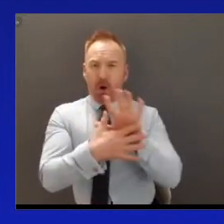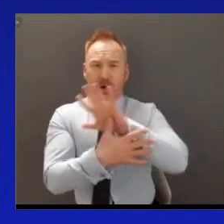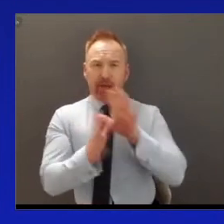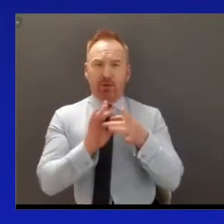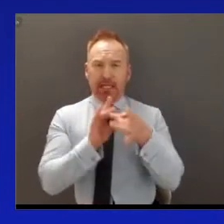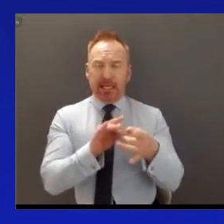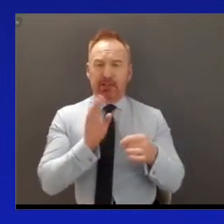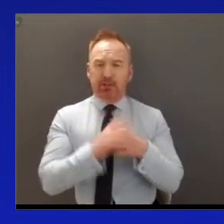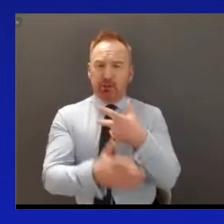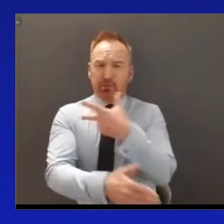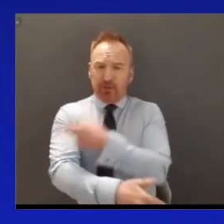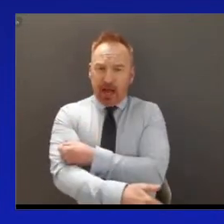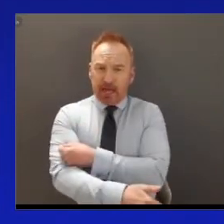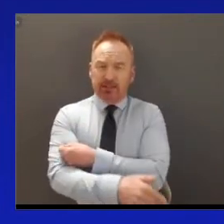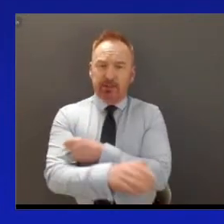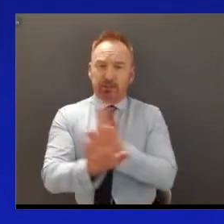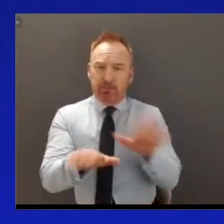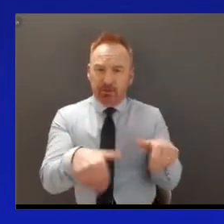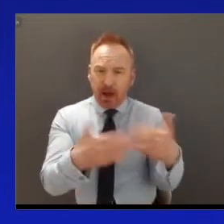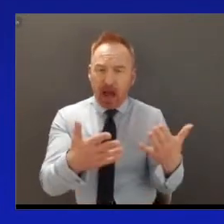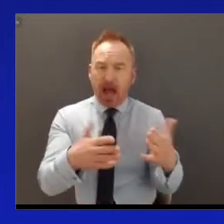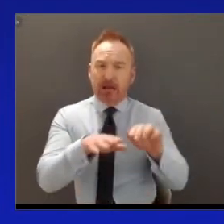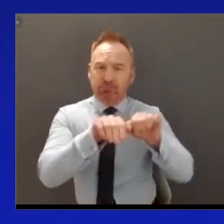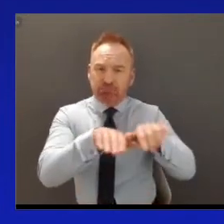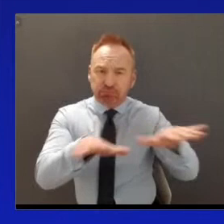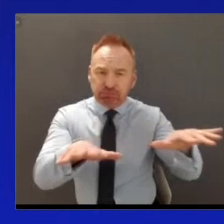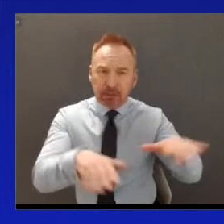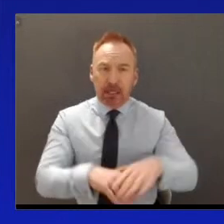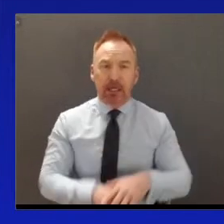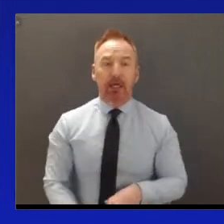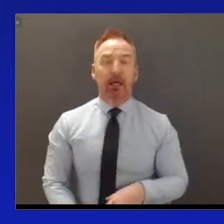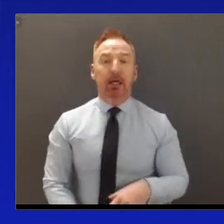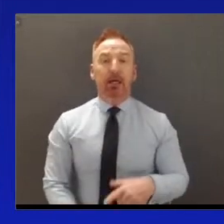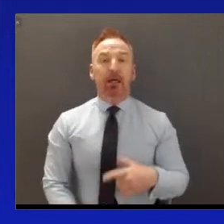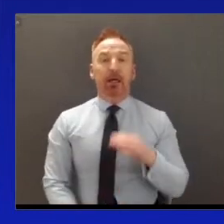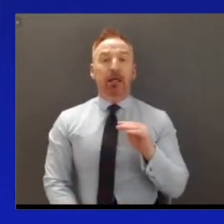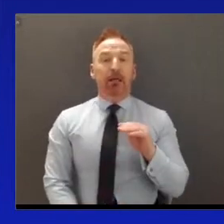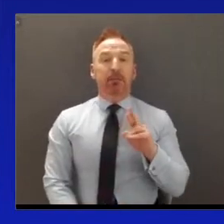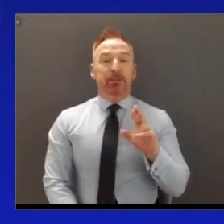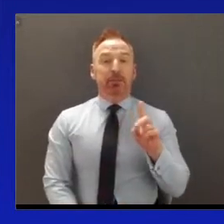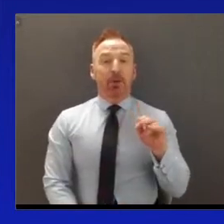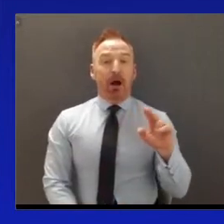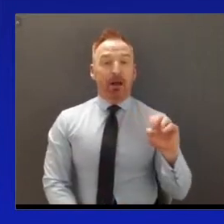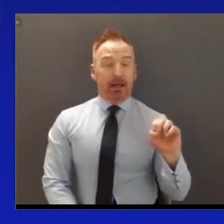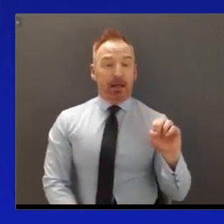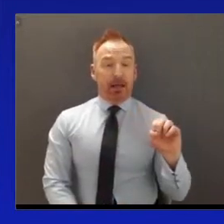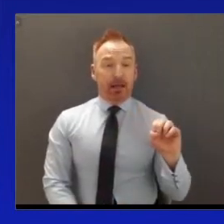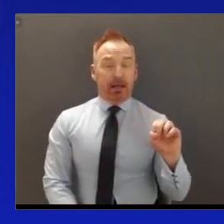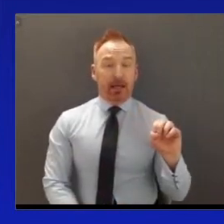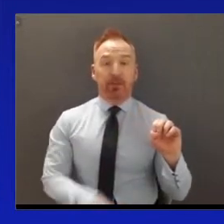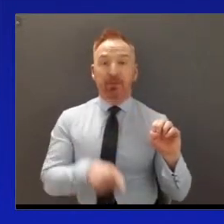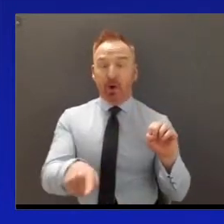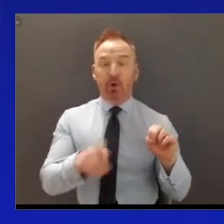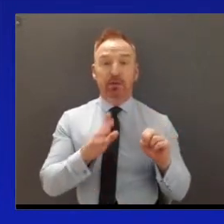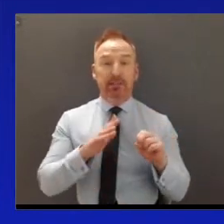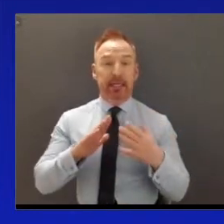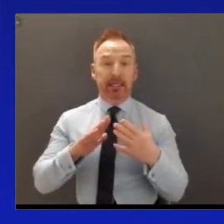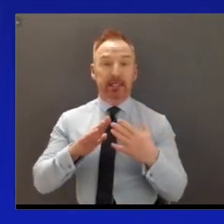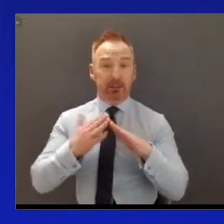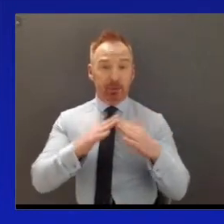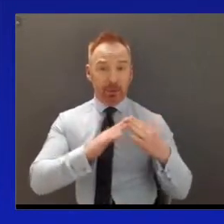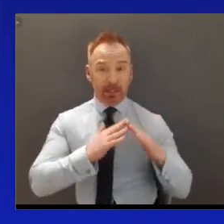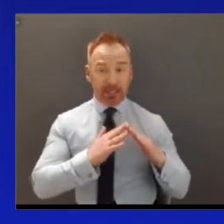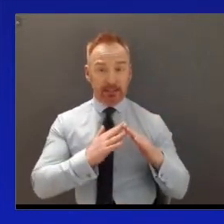Well, I can start. They would, because they're marginalized communities, they would be considered some of the communities that were disproportionately